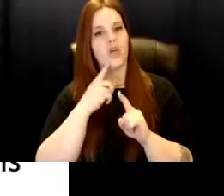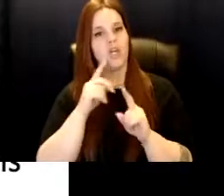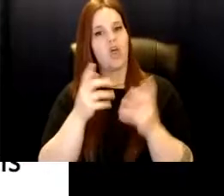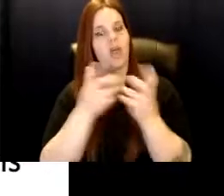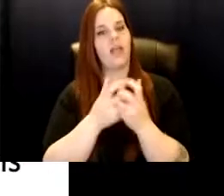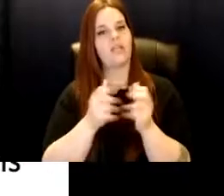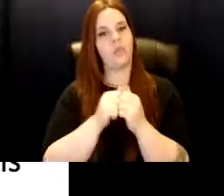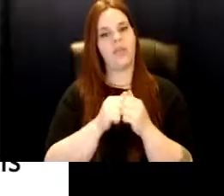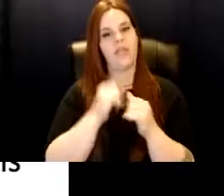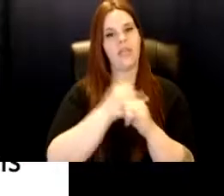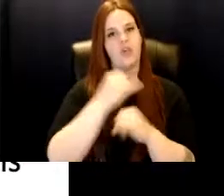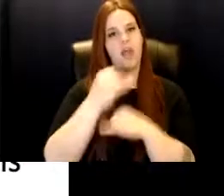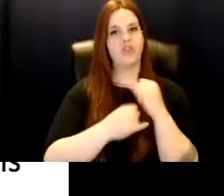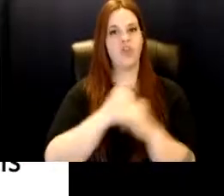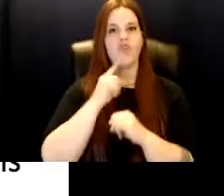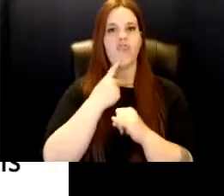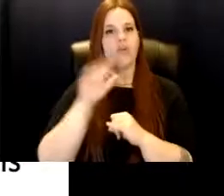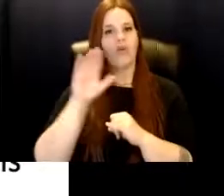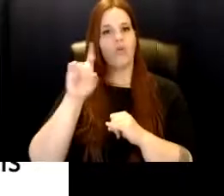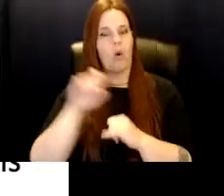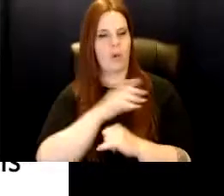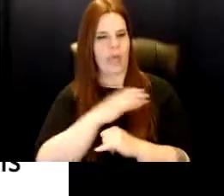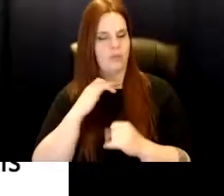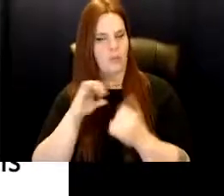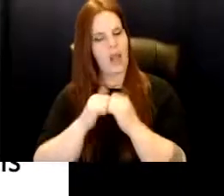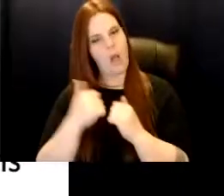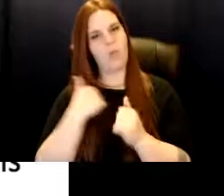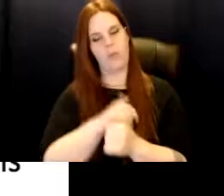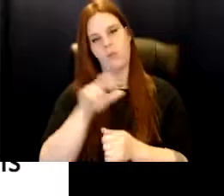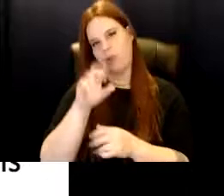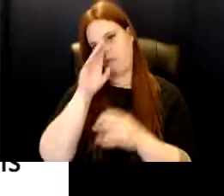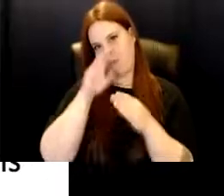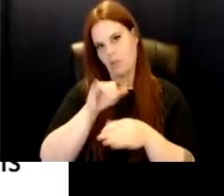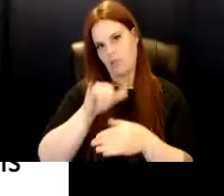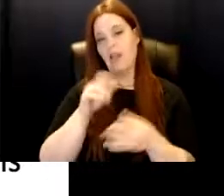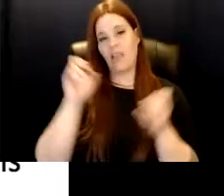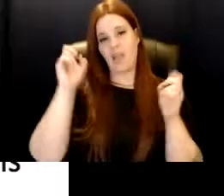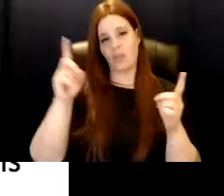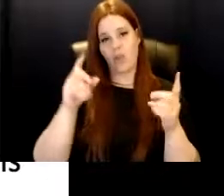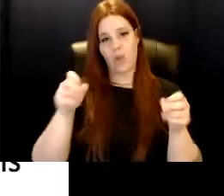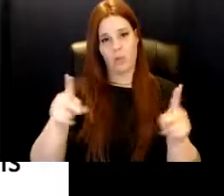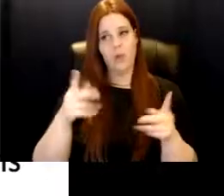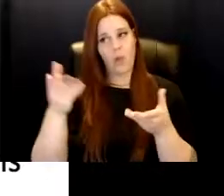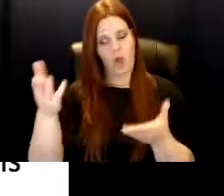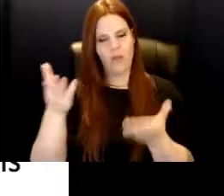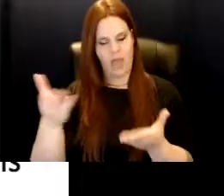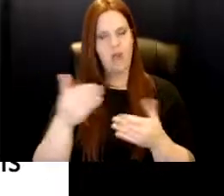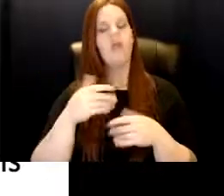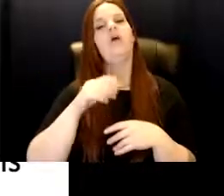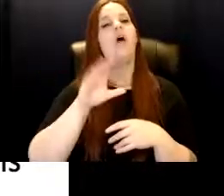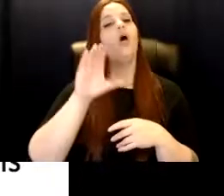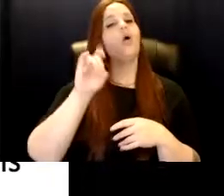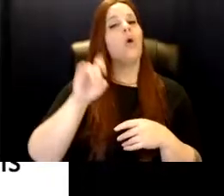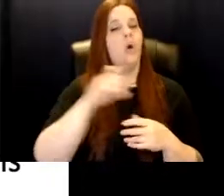Code Council and how we're going to refocus that and the education that we're offering there. As an example, the Code Council has begun